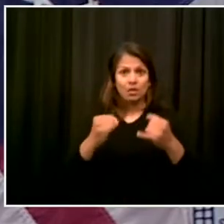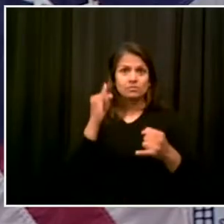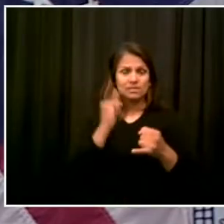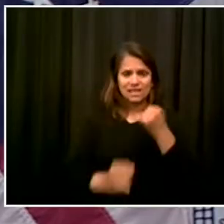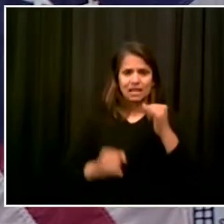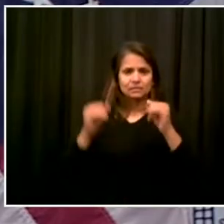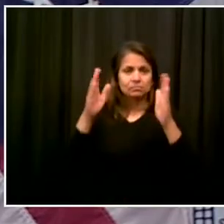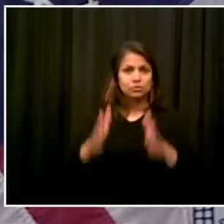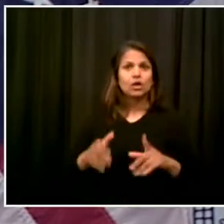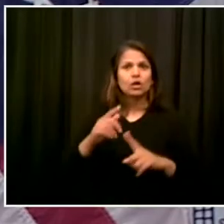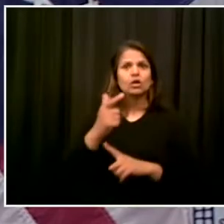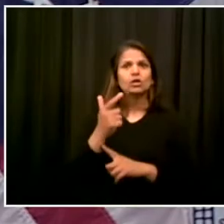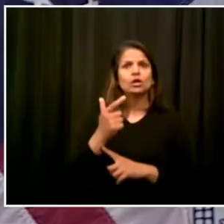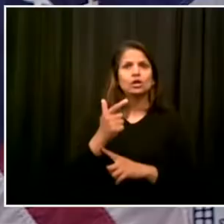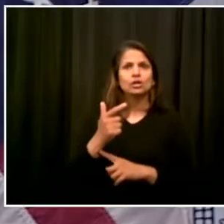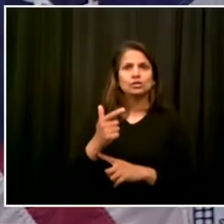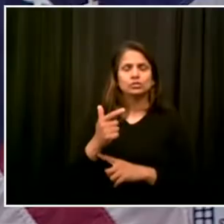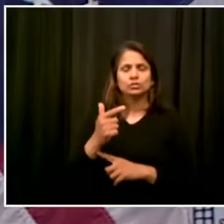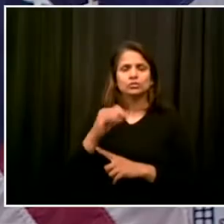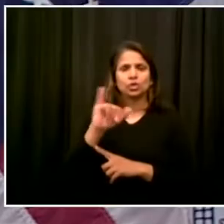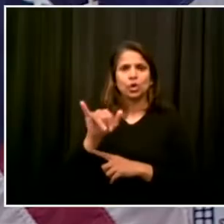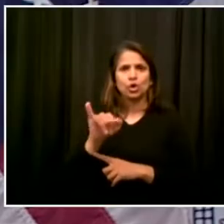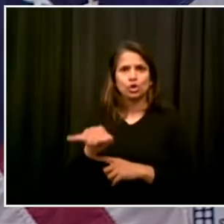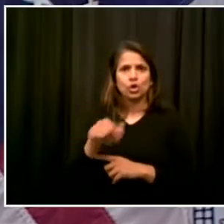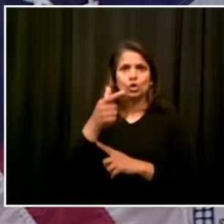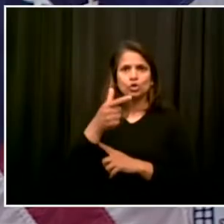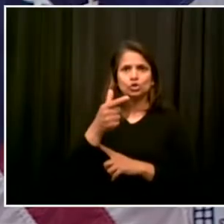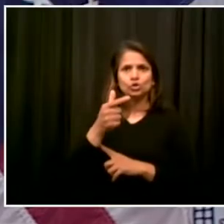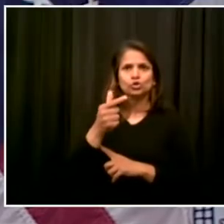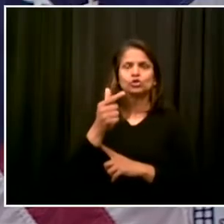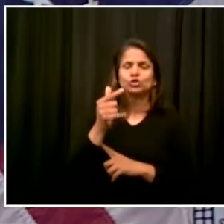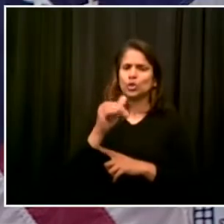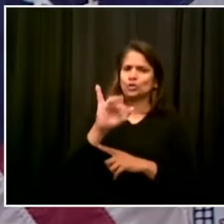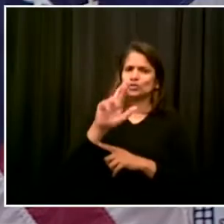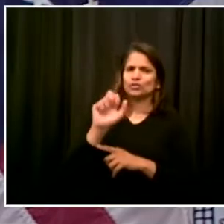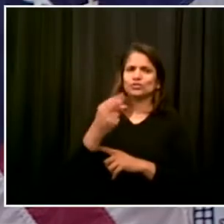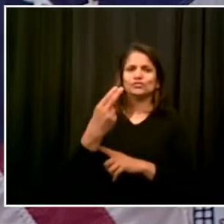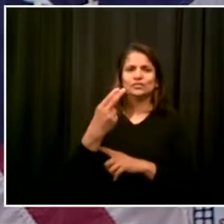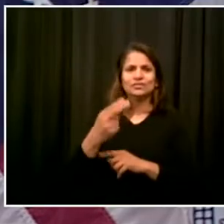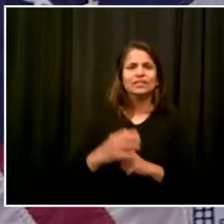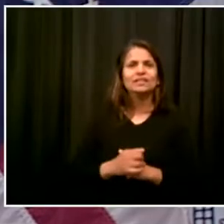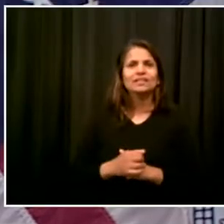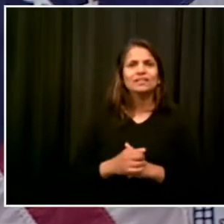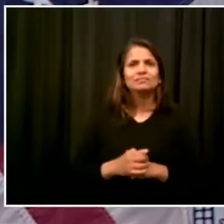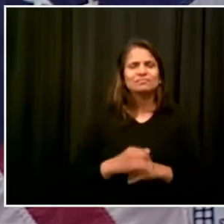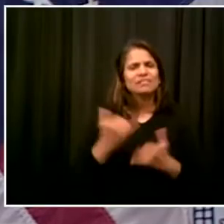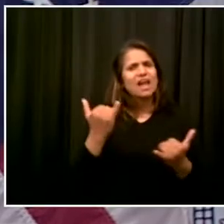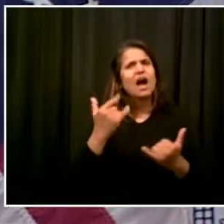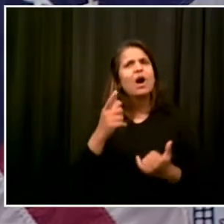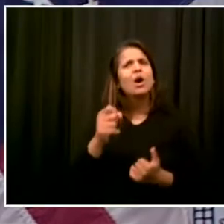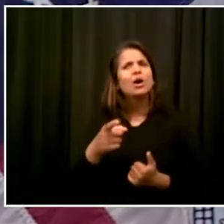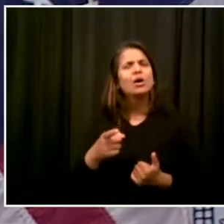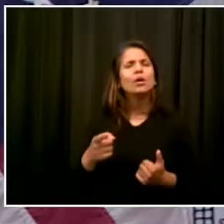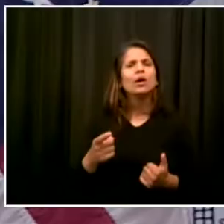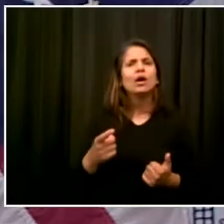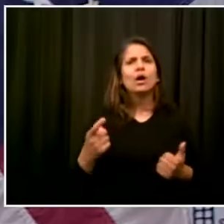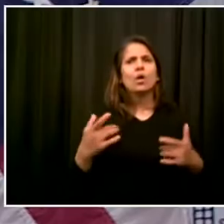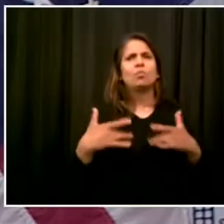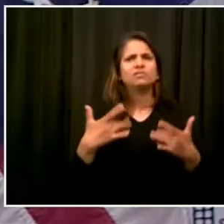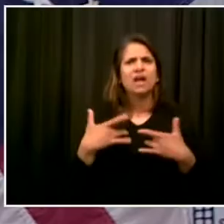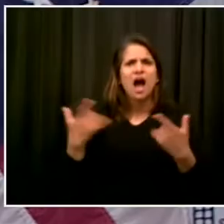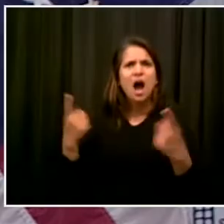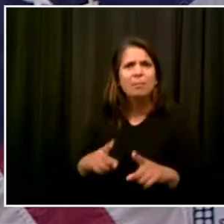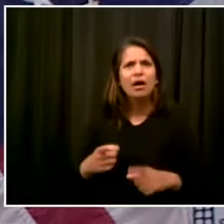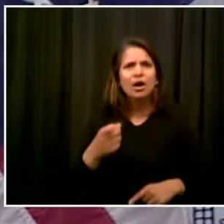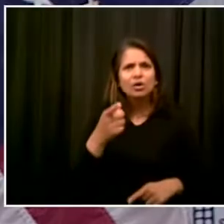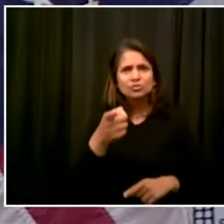dramatic effect there? What was that, man? Well, Mr. Mayor, I had shoulder surgery yesterday, so I'm not at 100%, but I